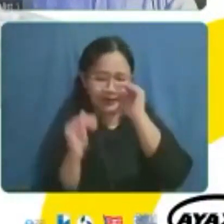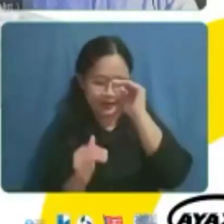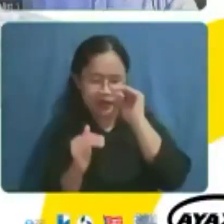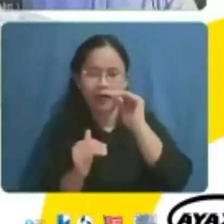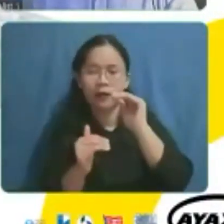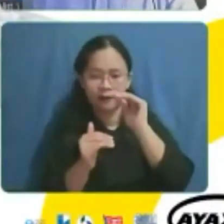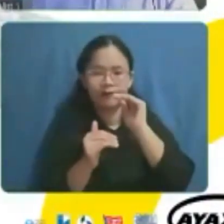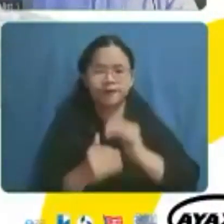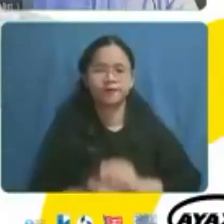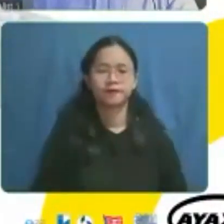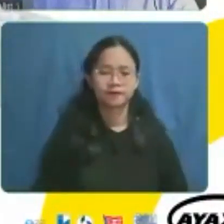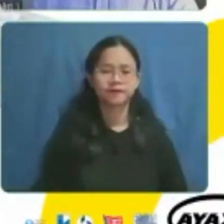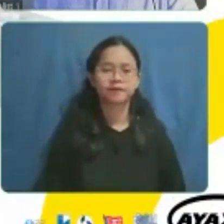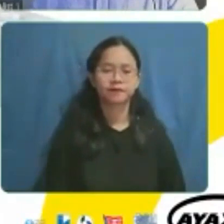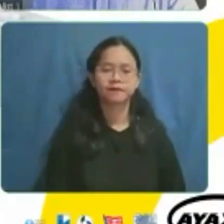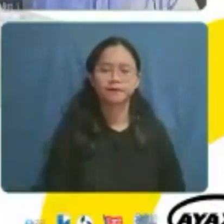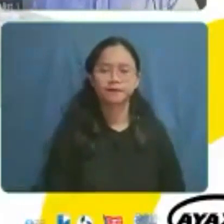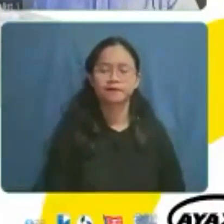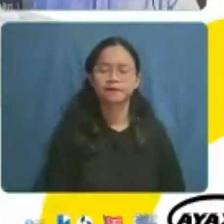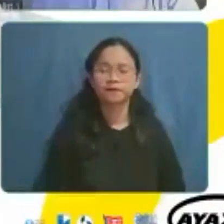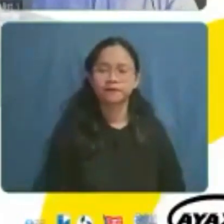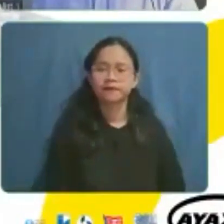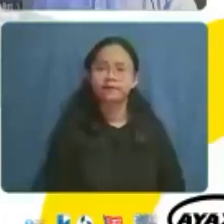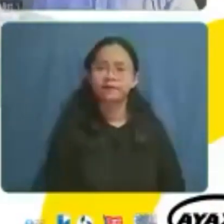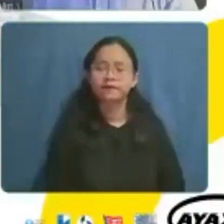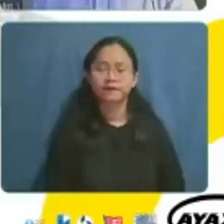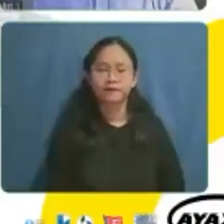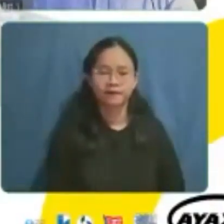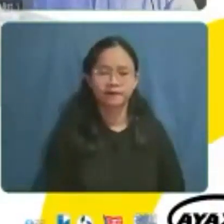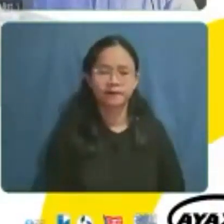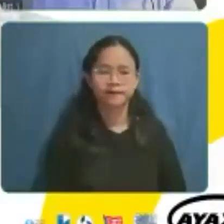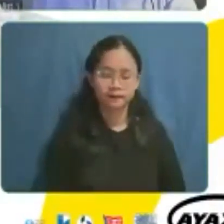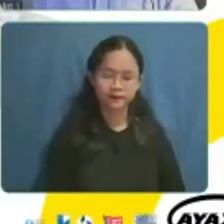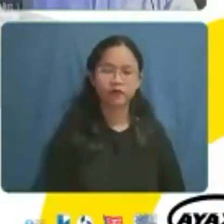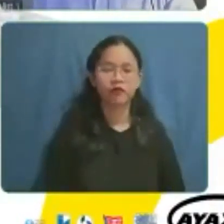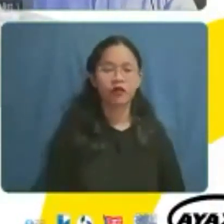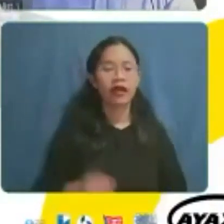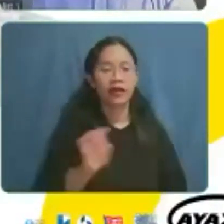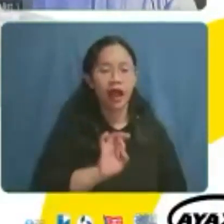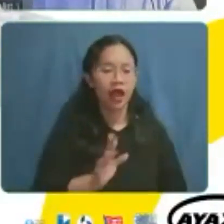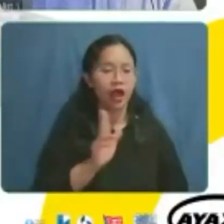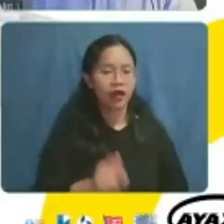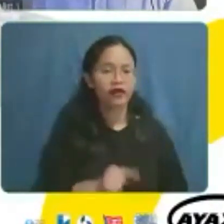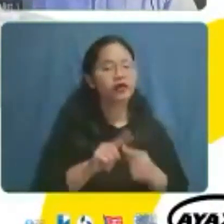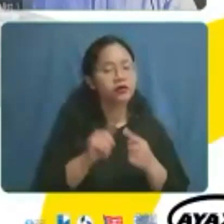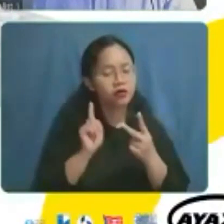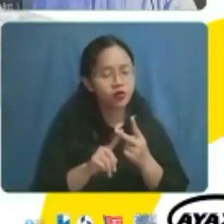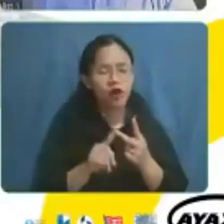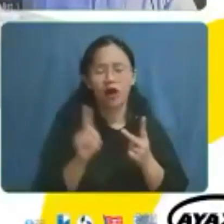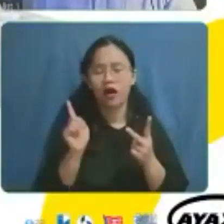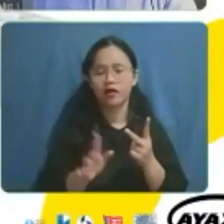lead, and then there are a whole group of air toxics, or nearly 200 chemicals that are air toxics,